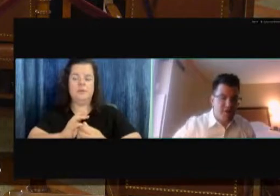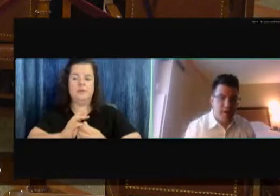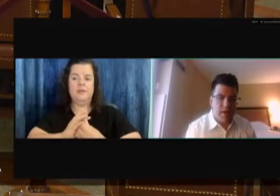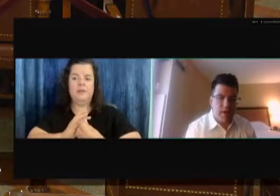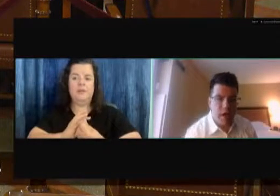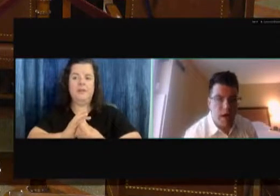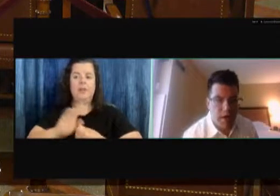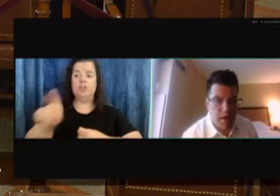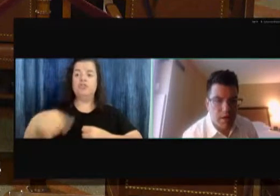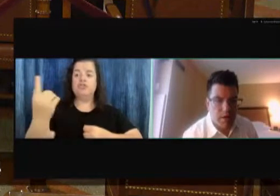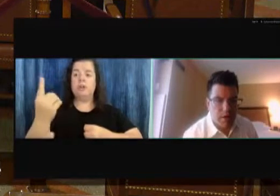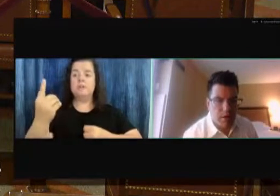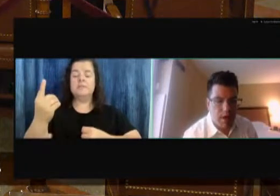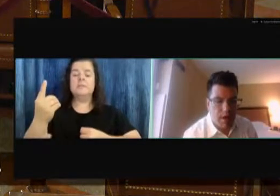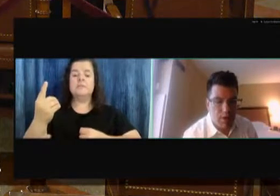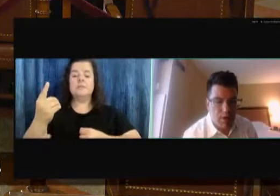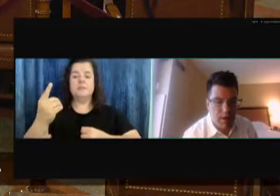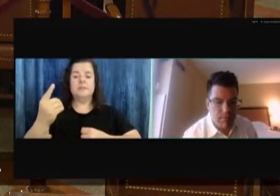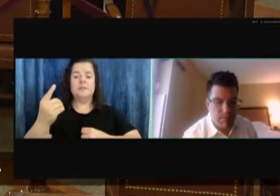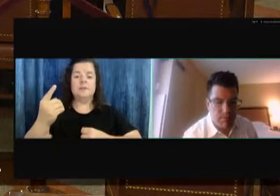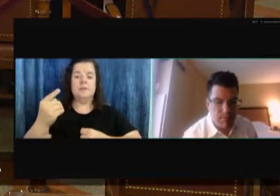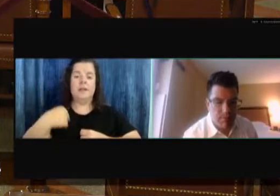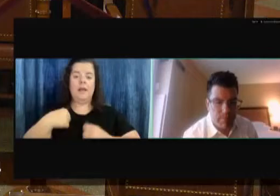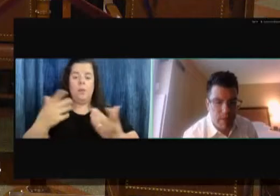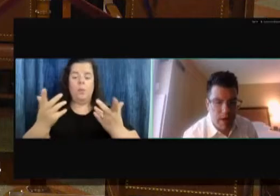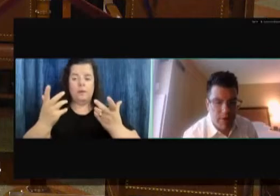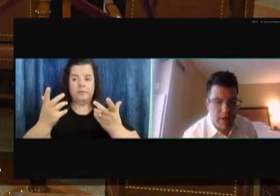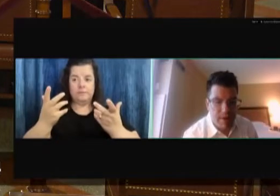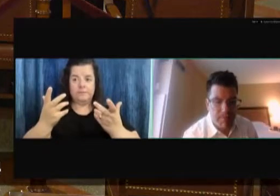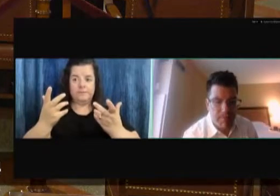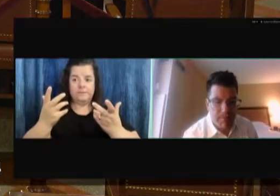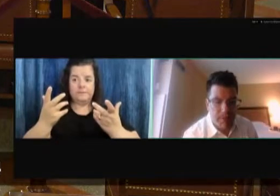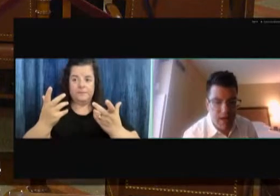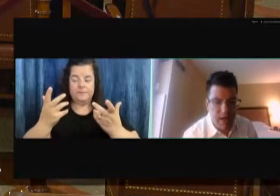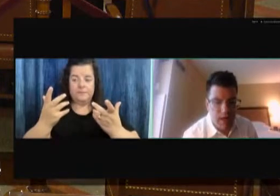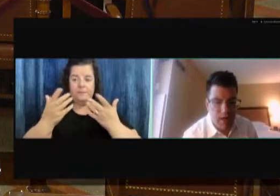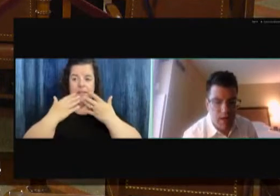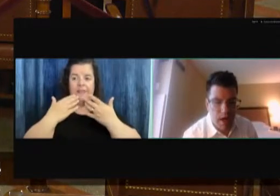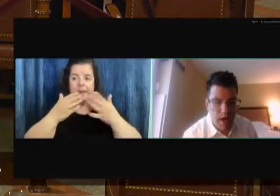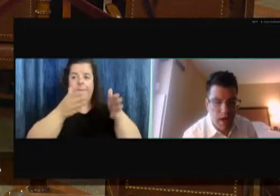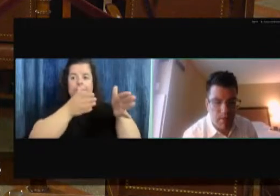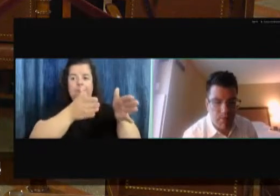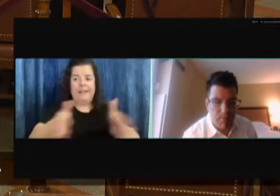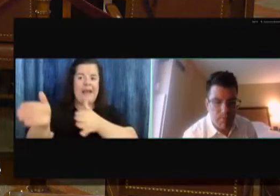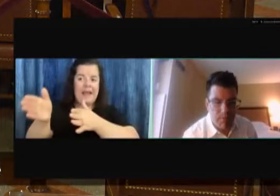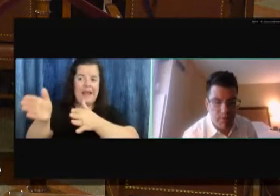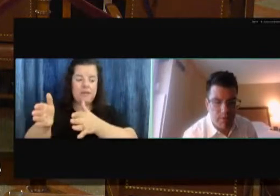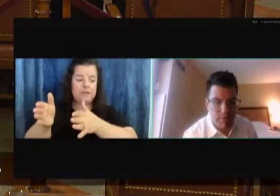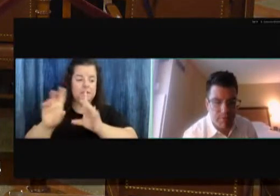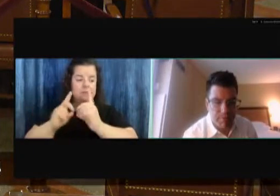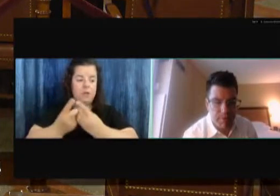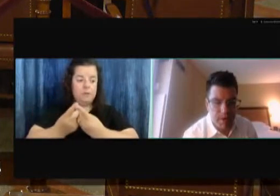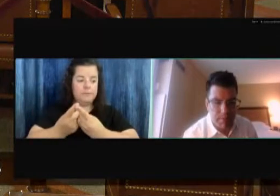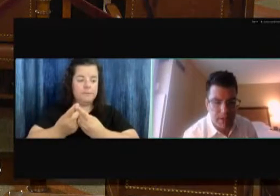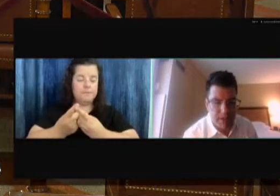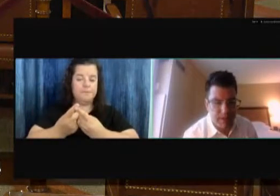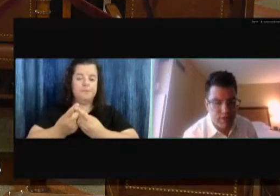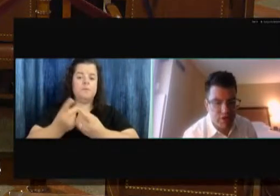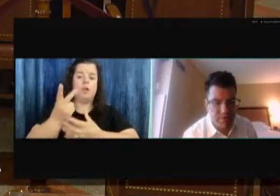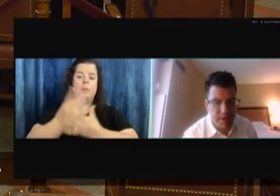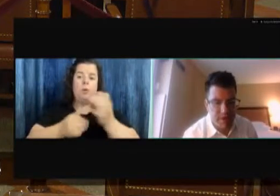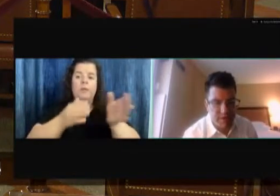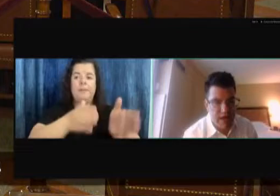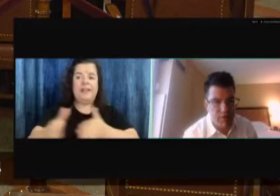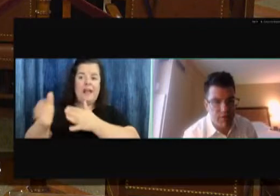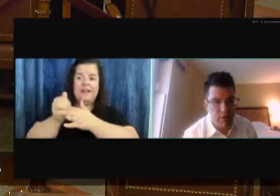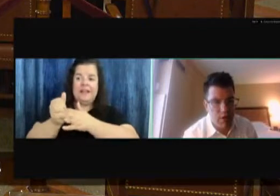Just that, I want to thank planning, both the planning leadership